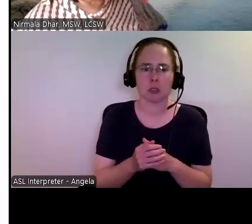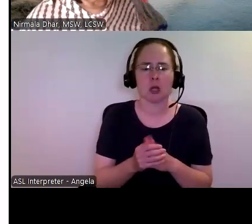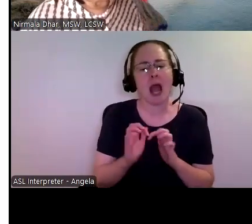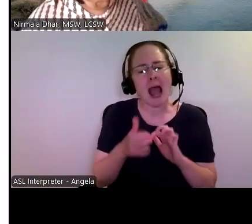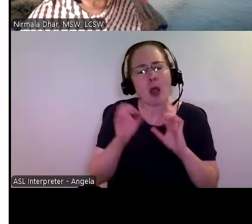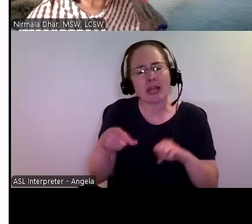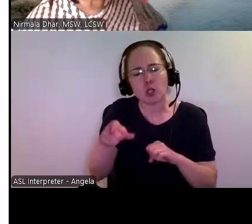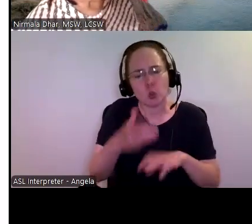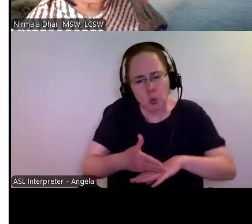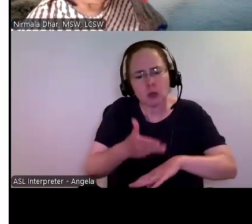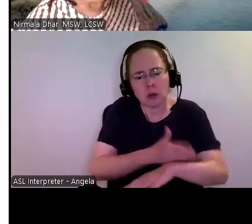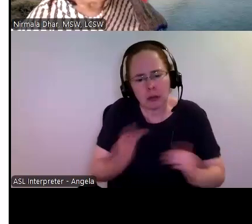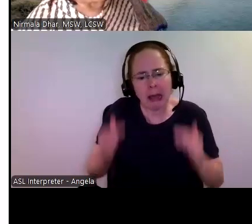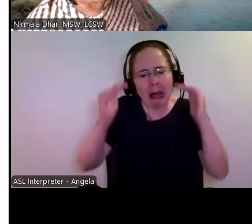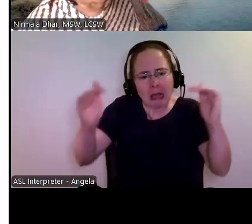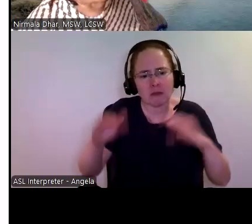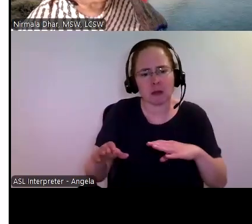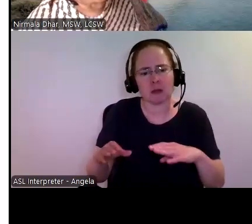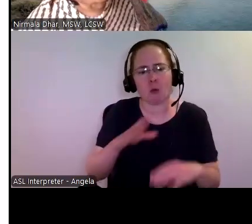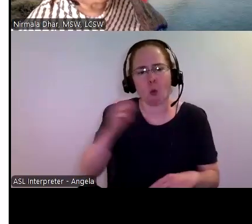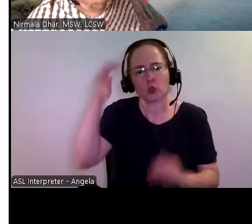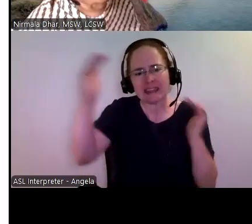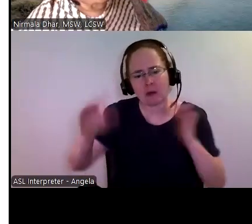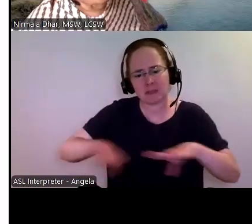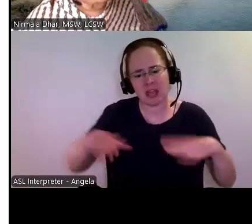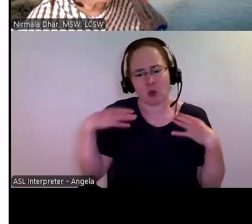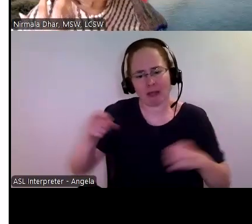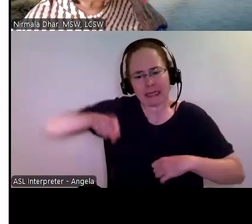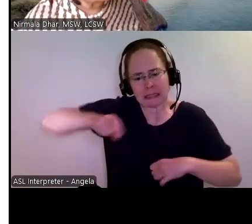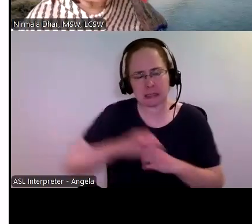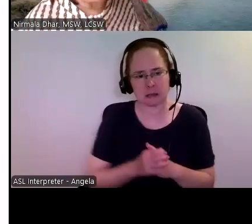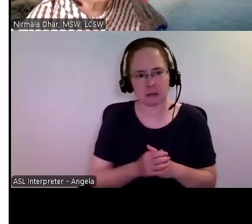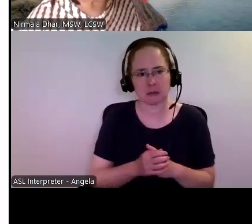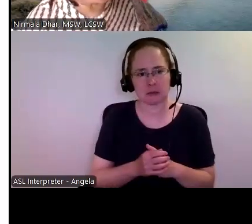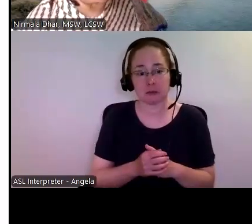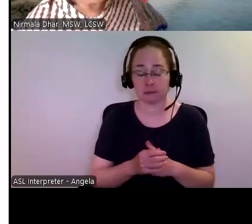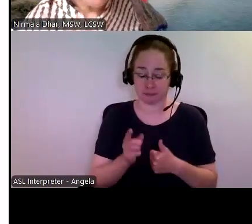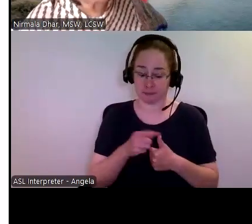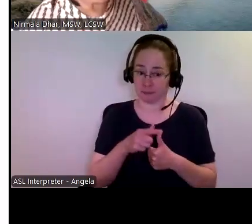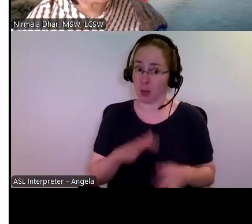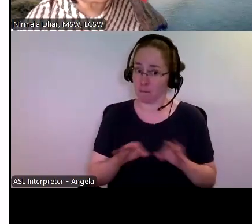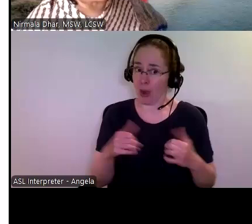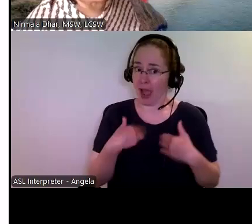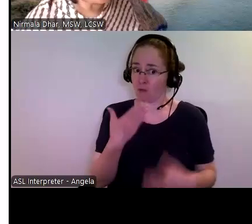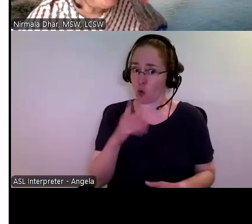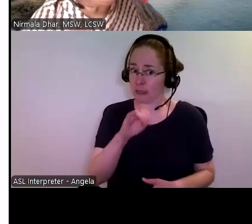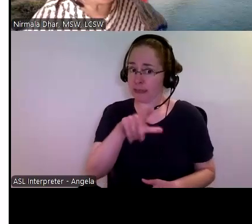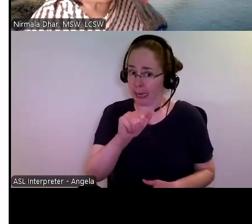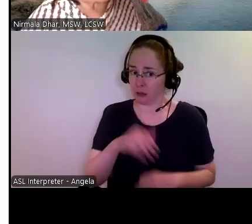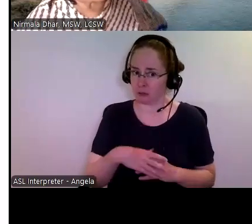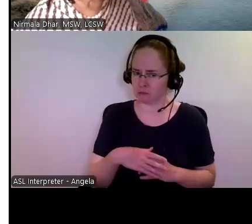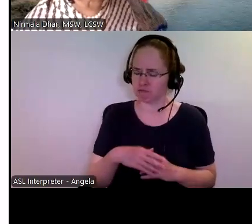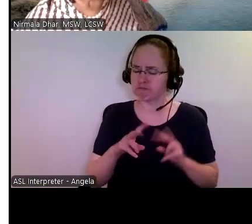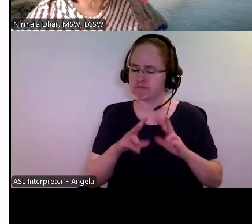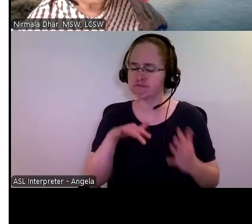elevate the behavioral health needs of older adults? First of all, have good data. Know your state. Know the